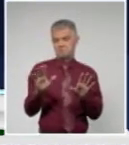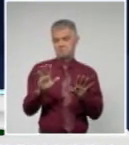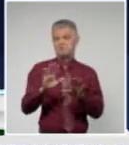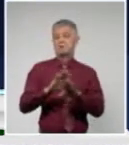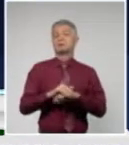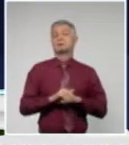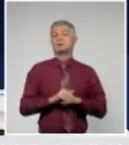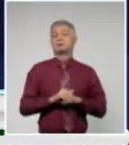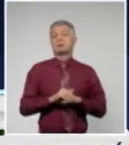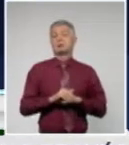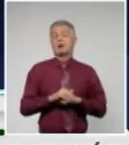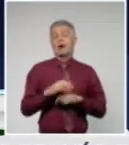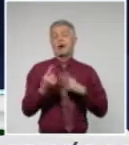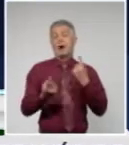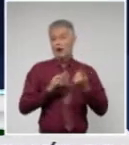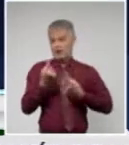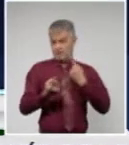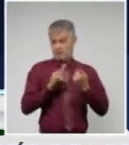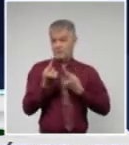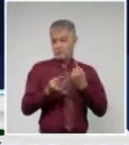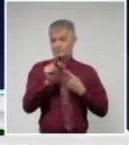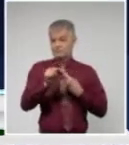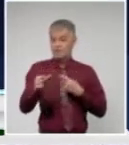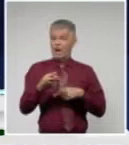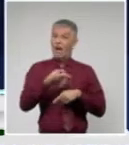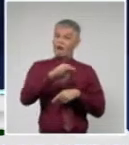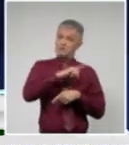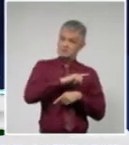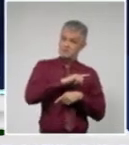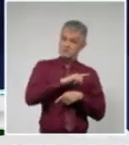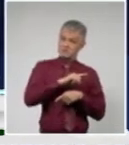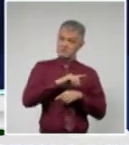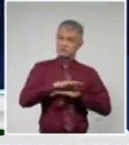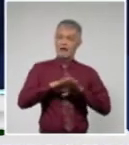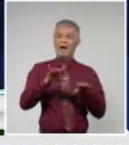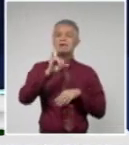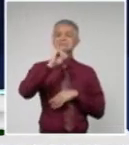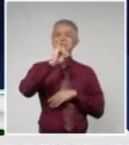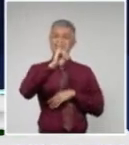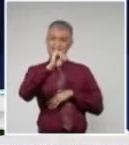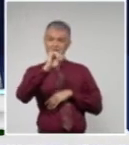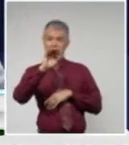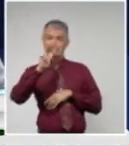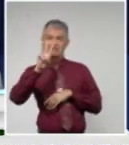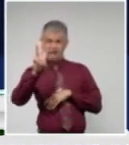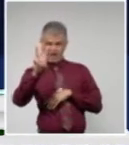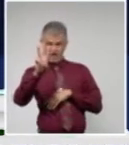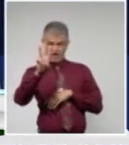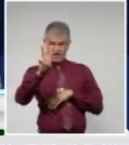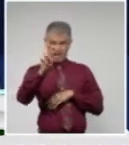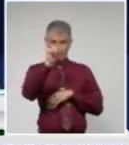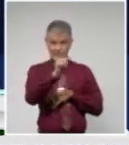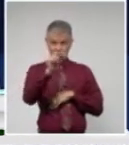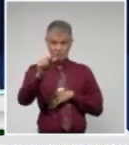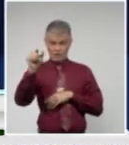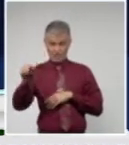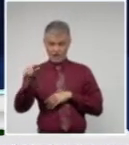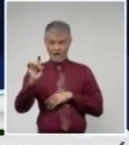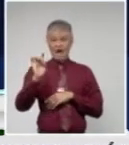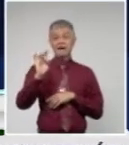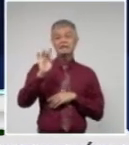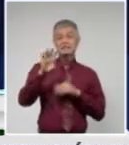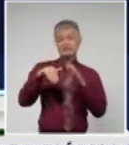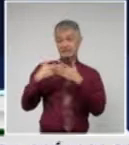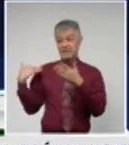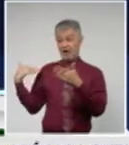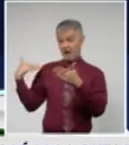8.6% of all diagnosed cases on the island. Of the 36 diagnosed cases